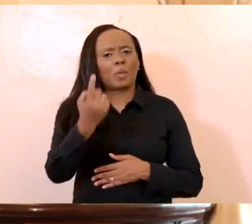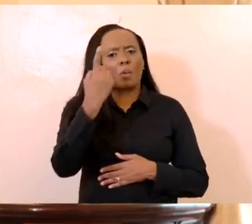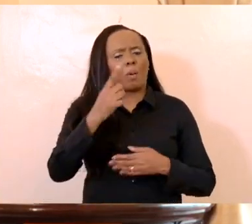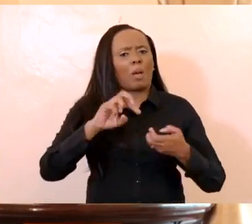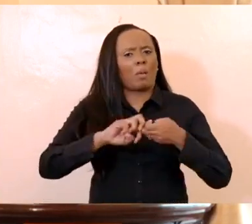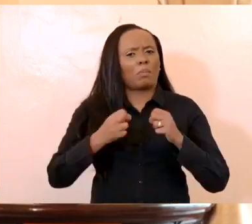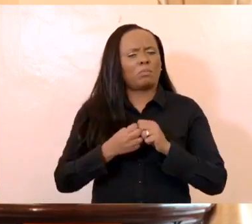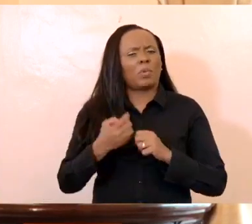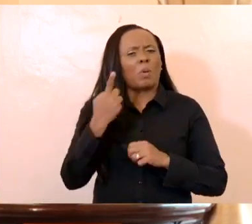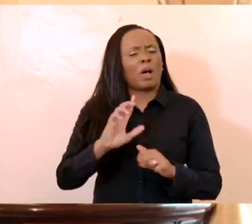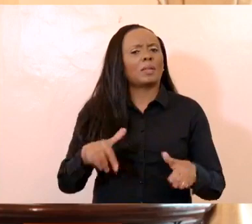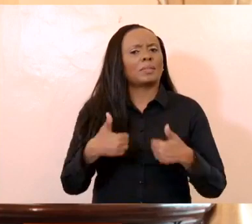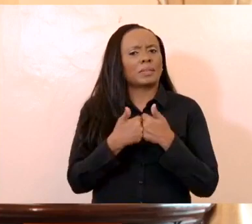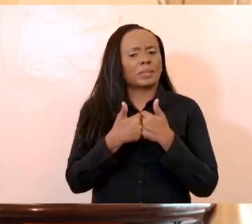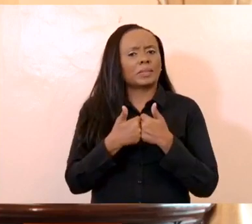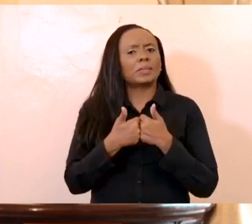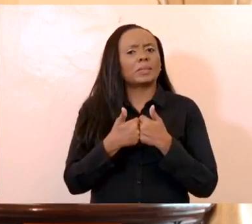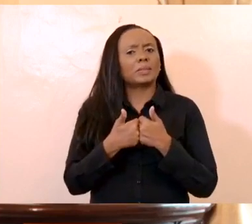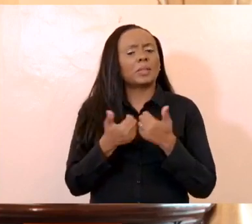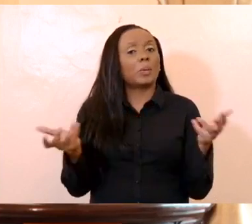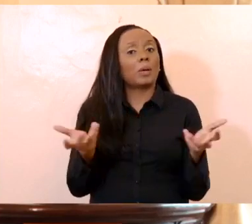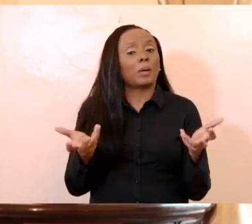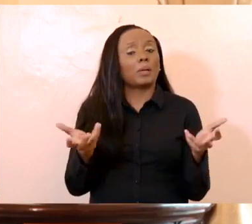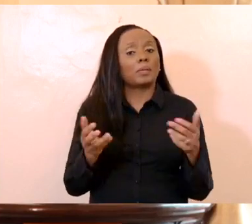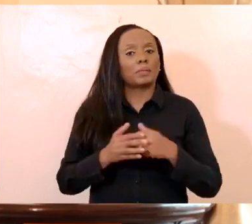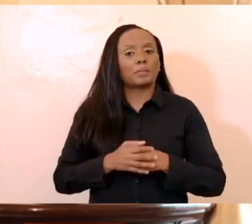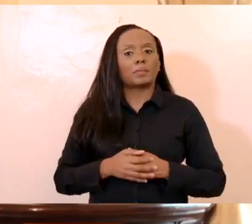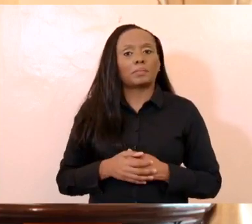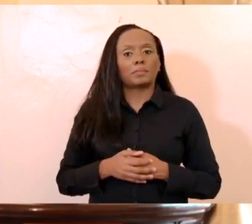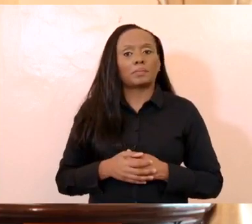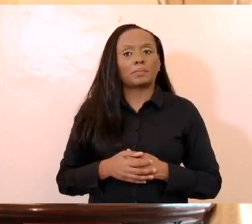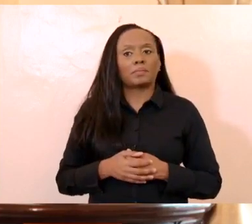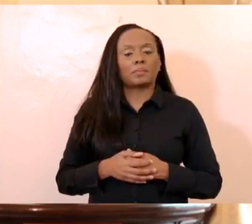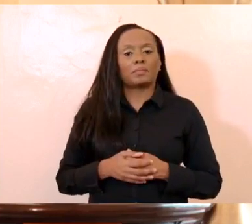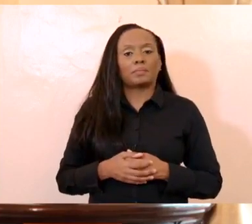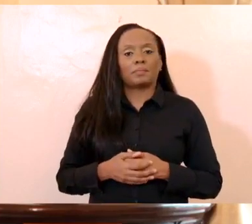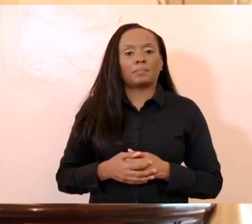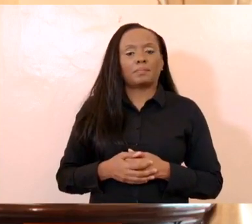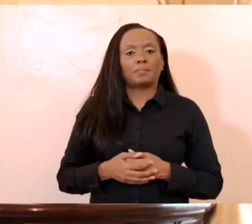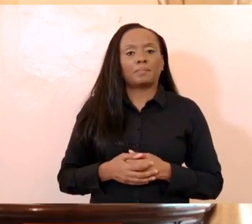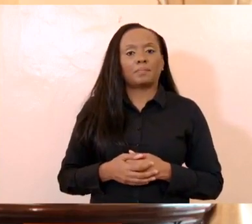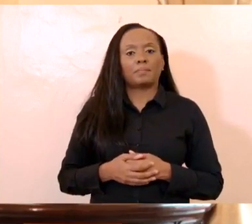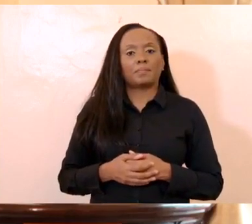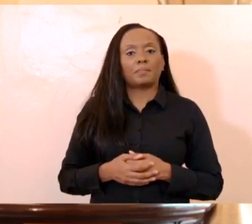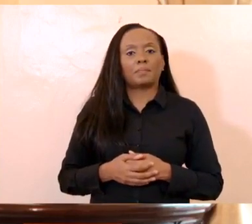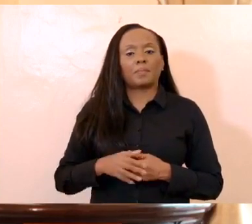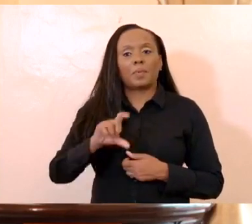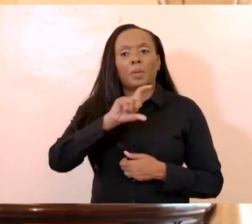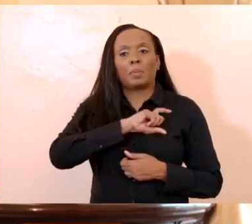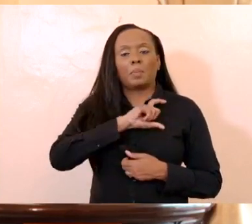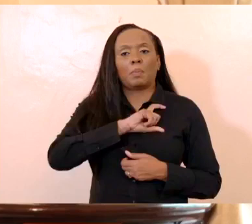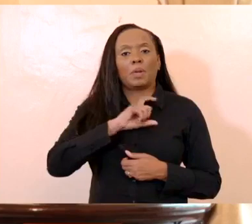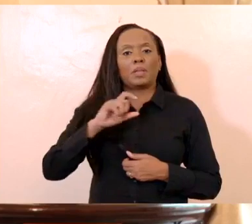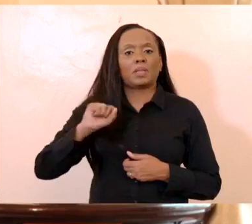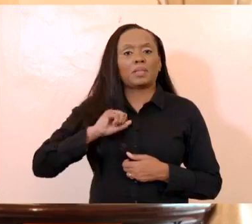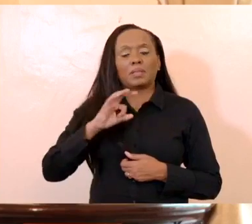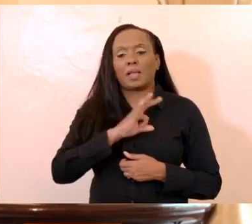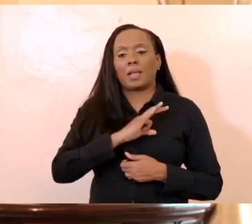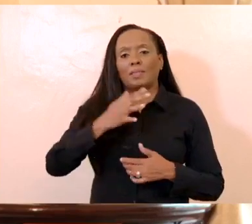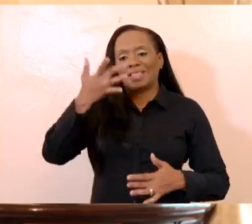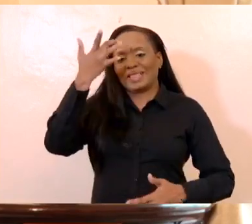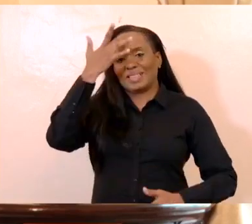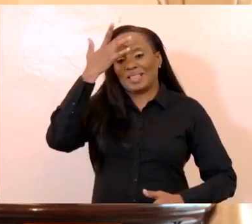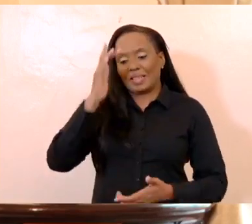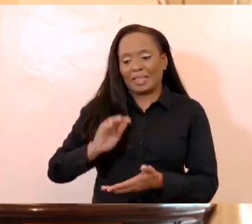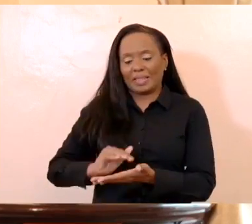have is the sick leave from prison officers in the system. So people keep asking